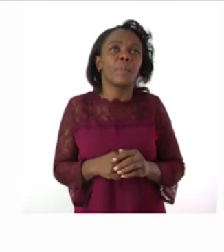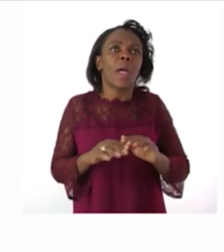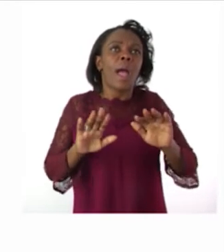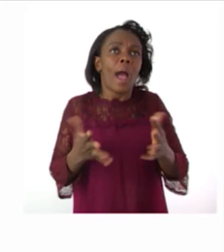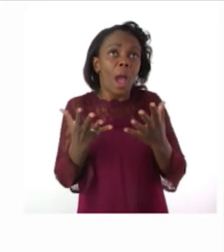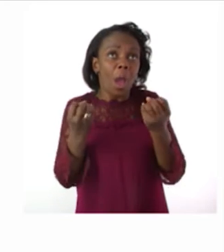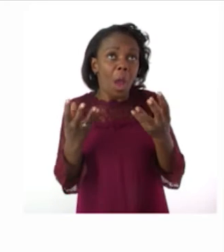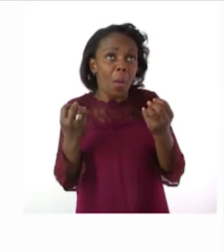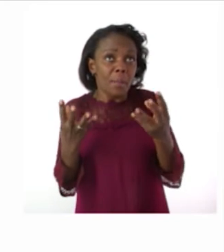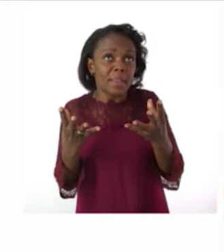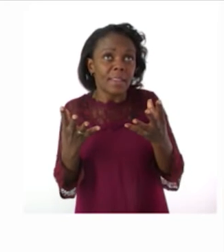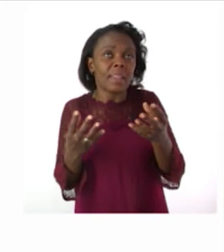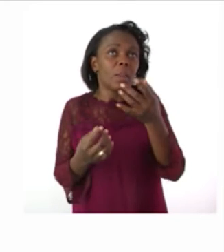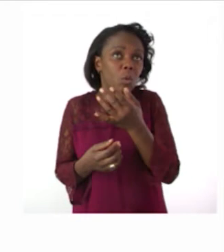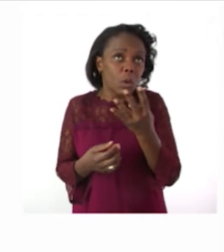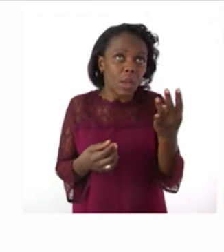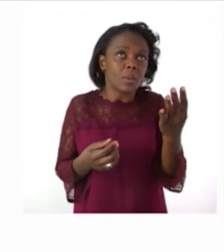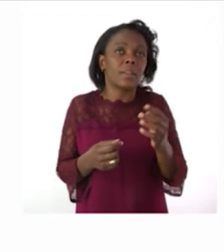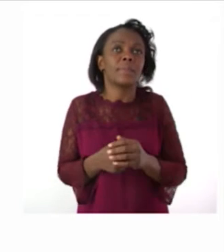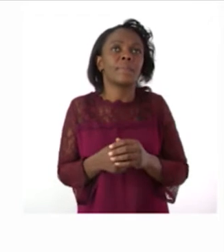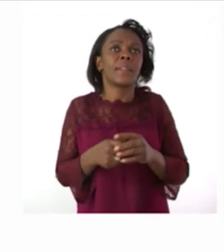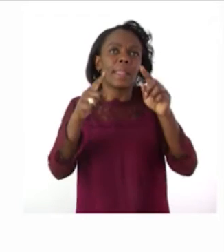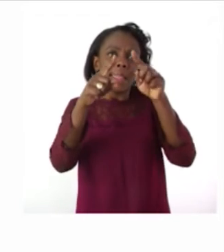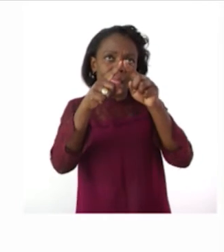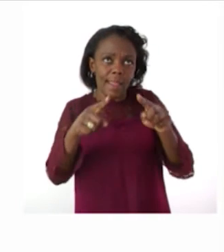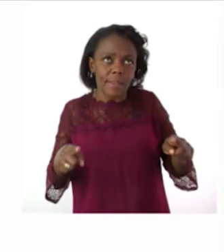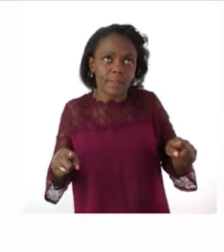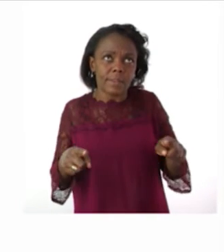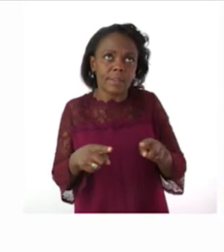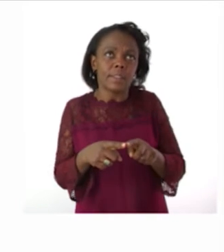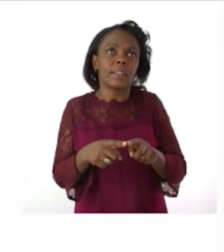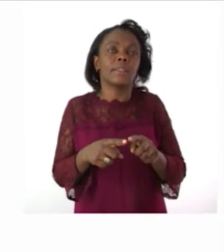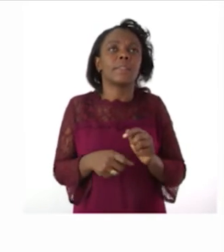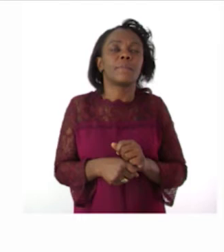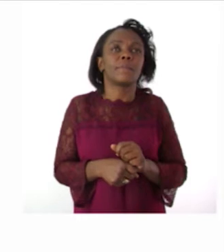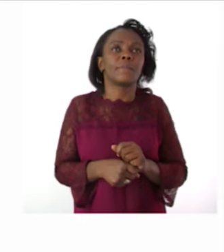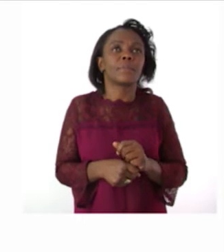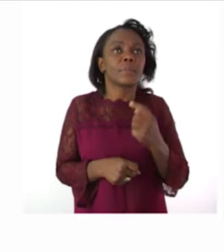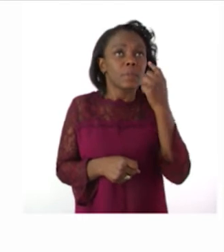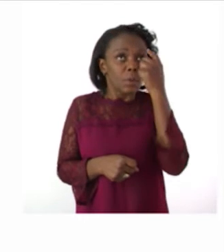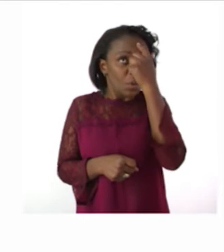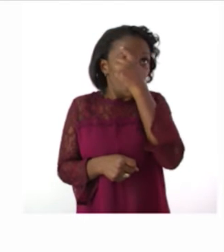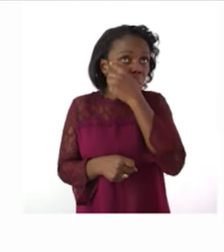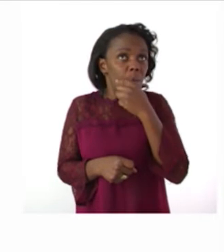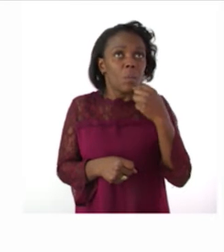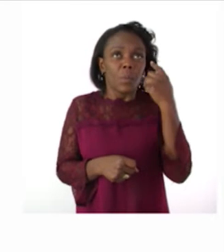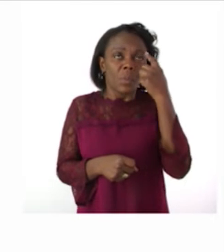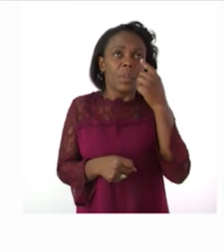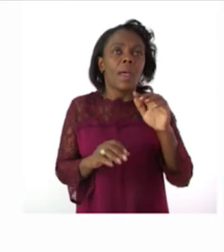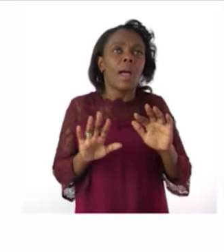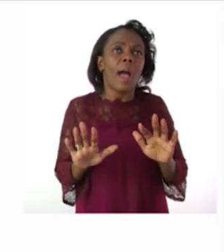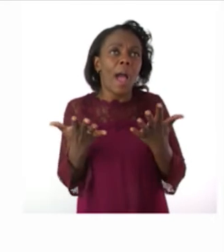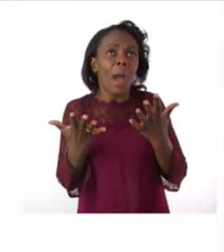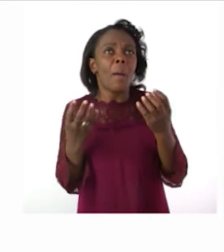count them and put them. And the triangles as well. On my face, how many circles, how many